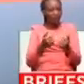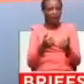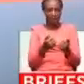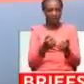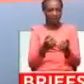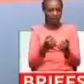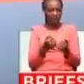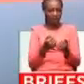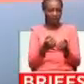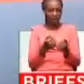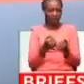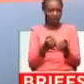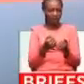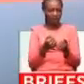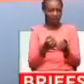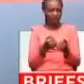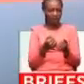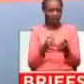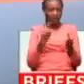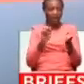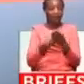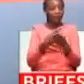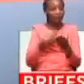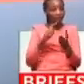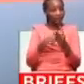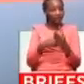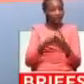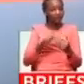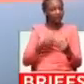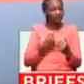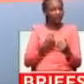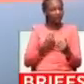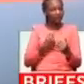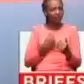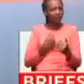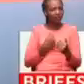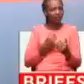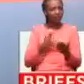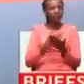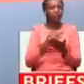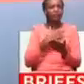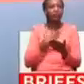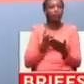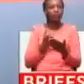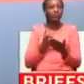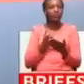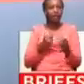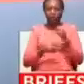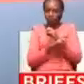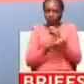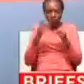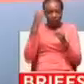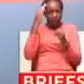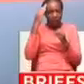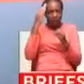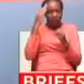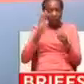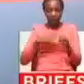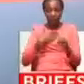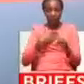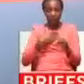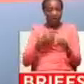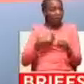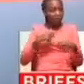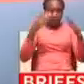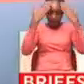know. I started feeling as if something is, like, really trying to take over my mind. Like, you know how, I don't know,